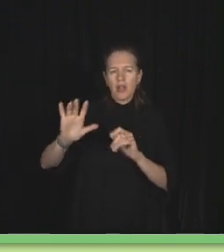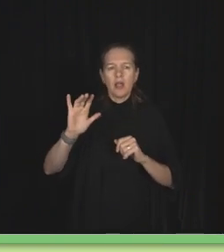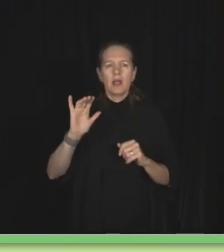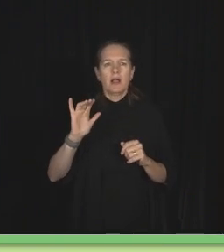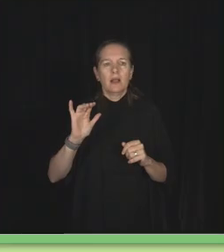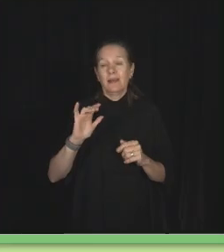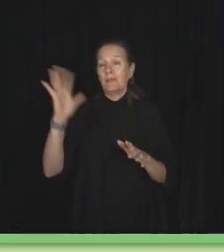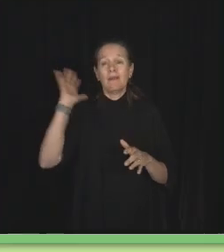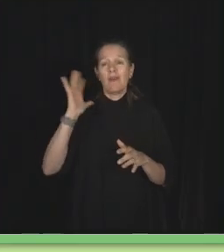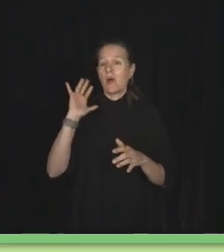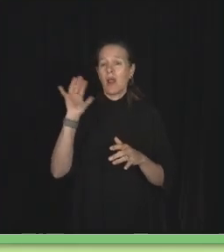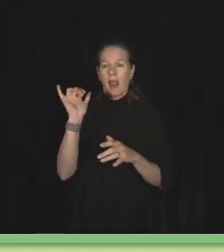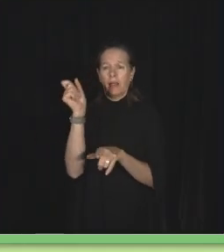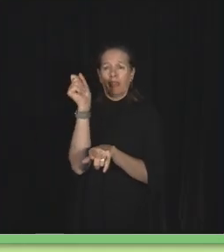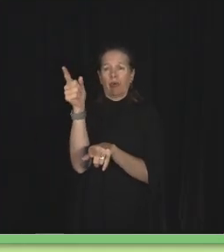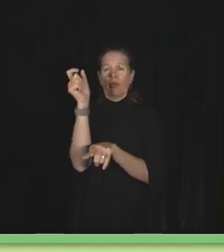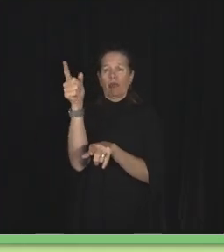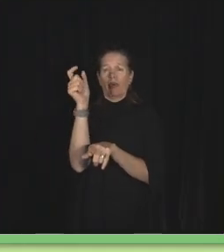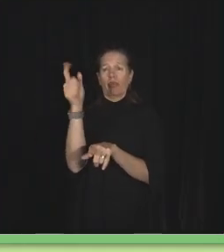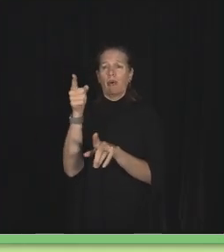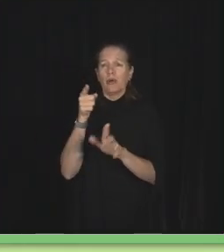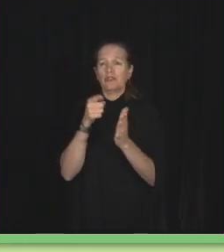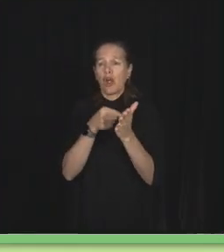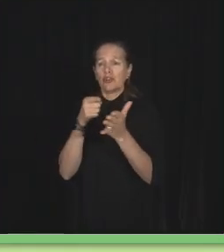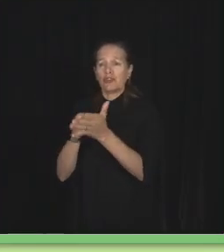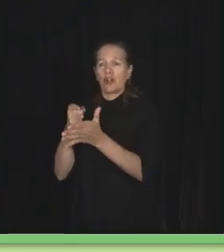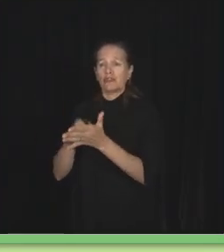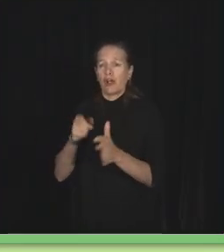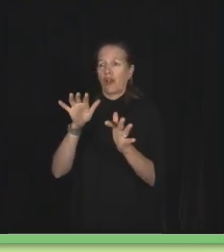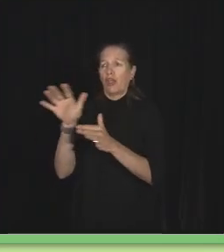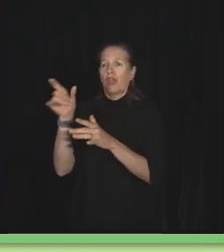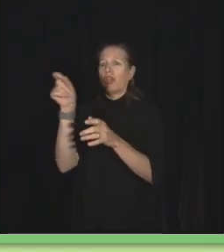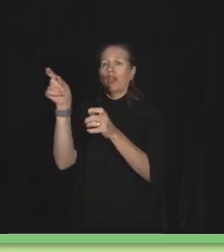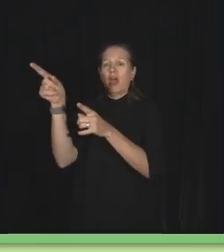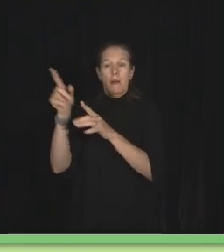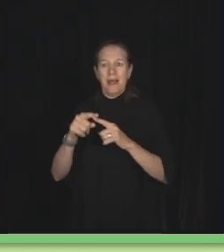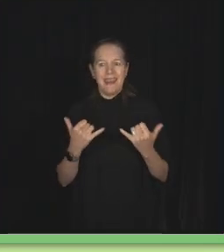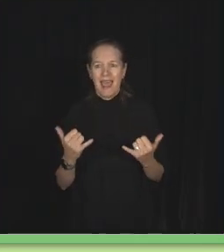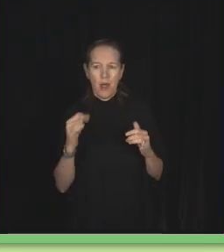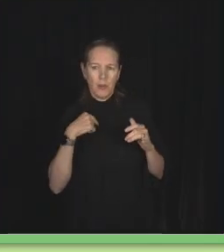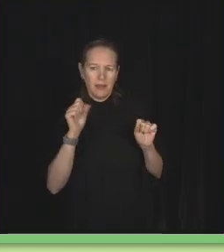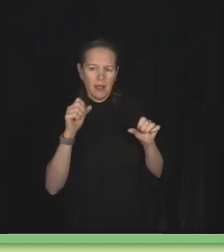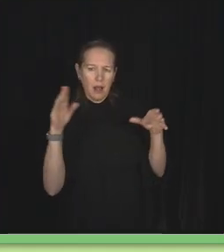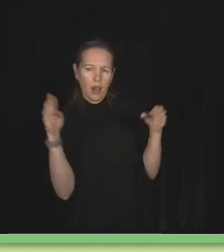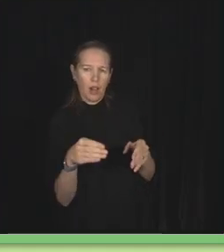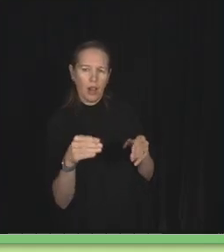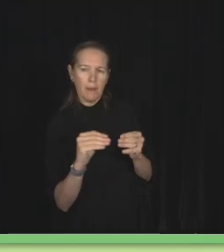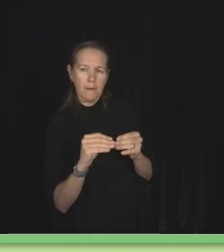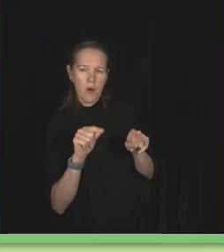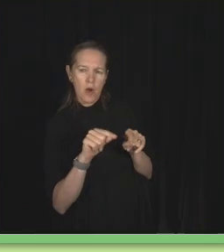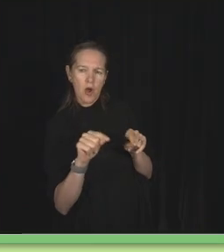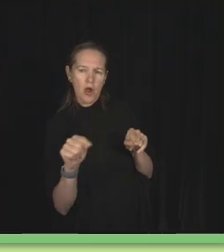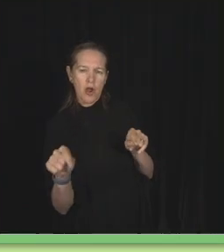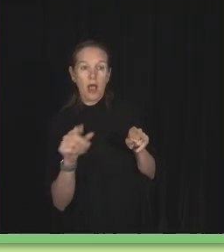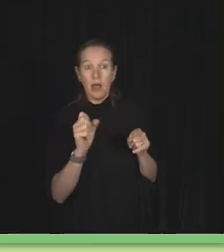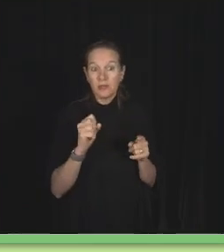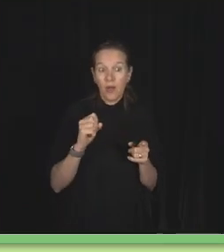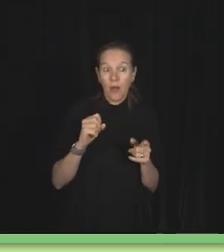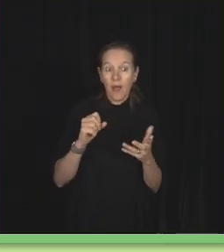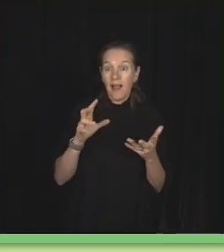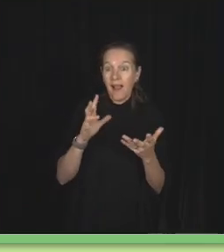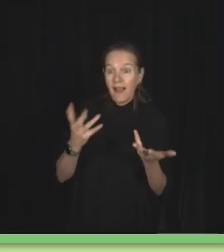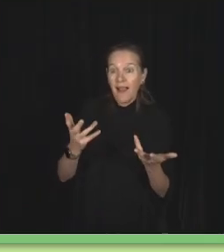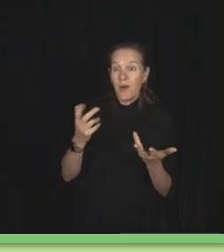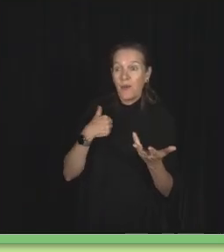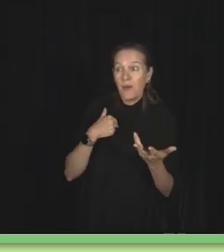blindfolded, Antithesis removes the blindfold. So that all went well enough that we were like, can we do it again? And so